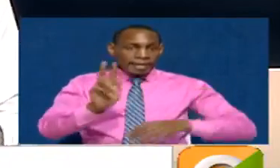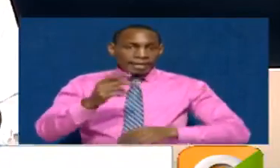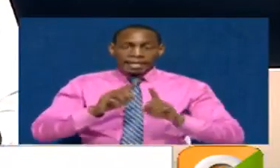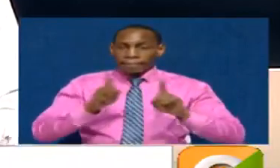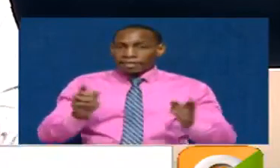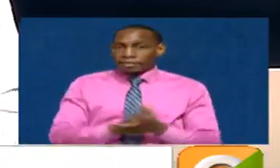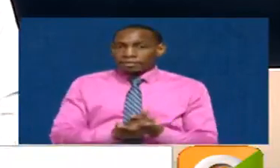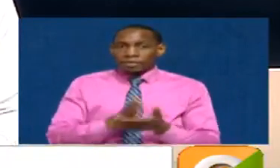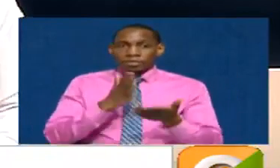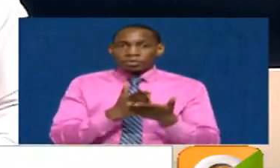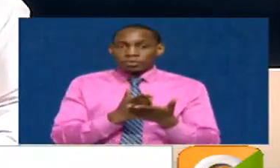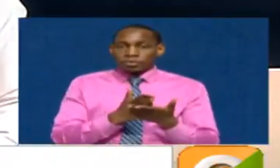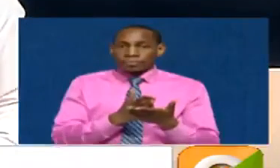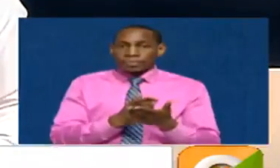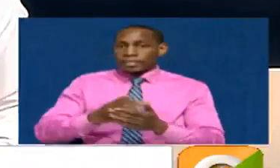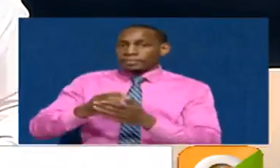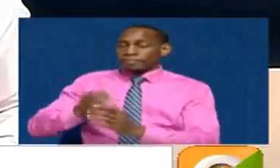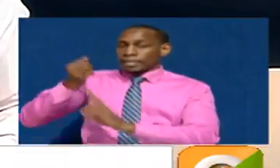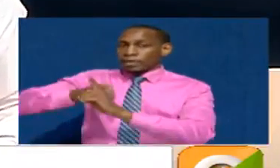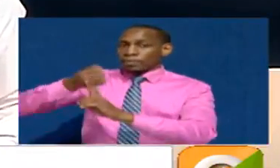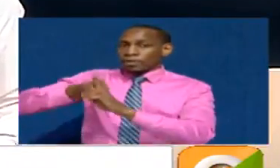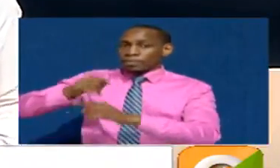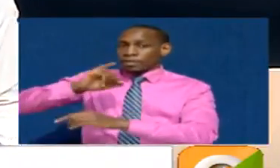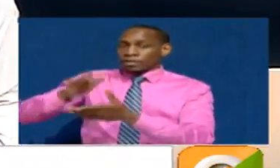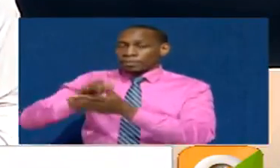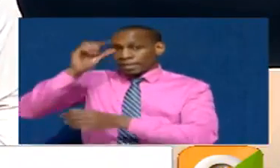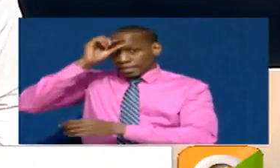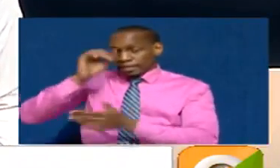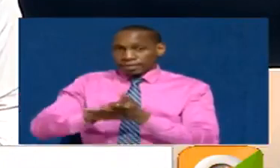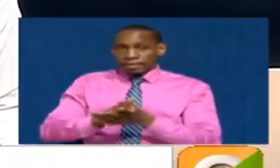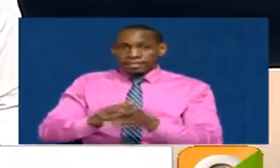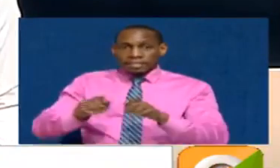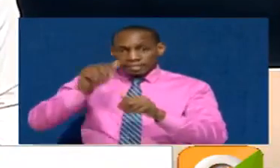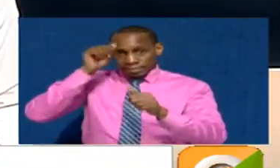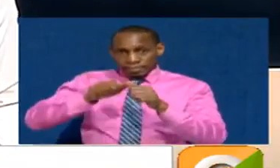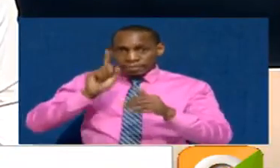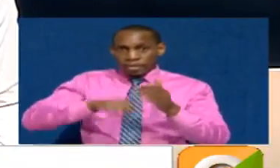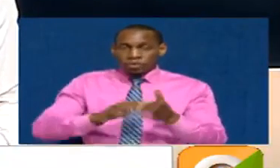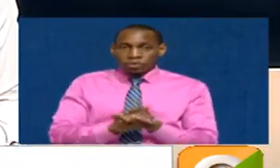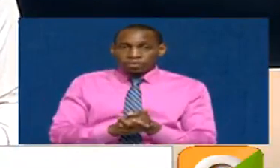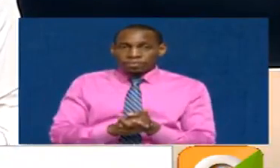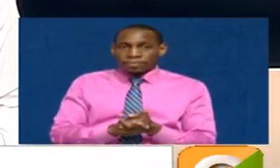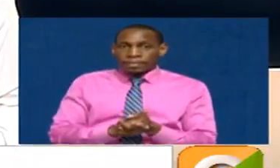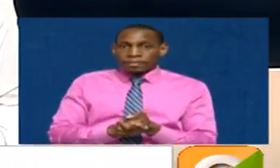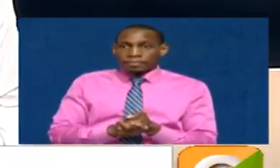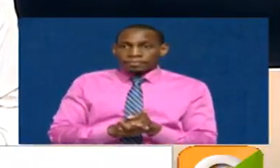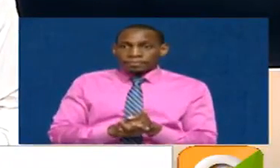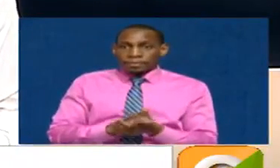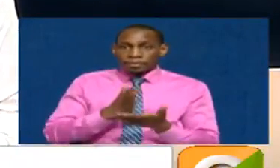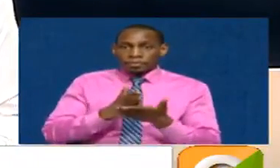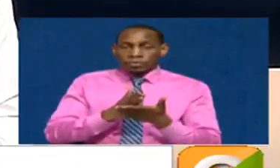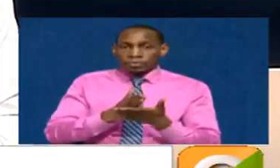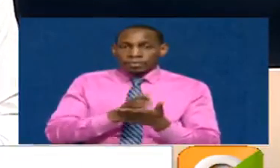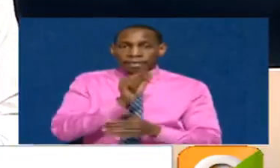but has become such a fierce defender of the Jubilee government that one is reminded of the proverbial mourner who cries more than